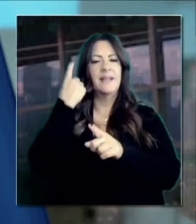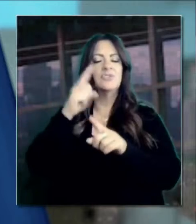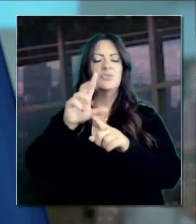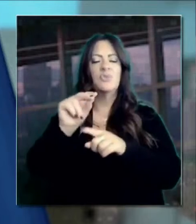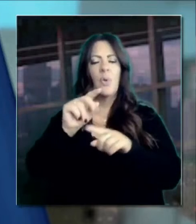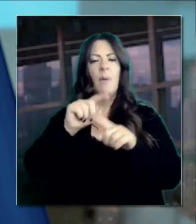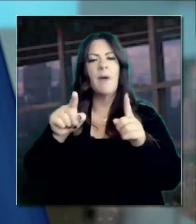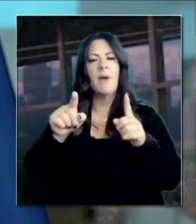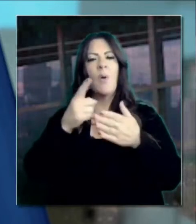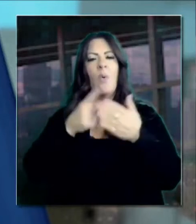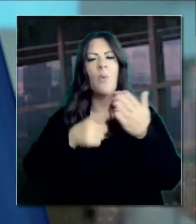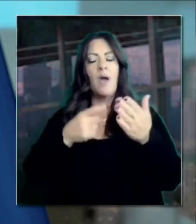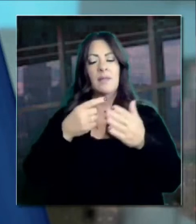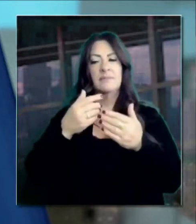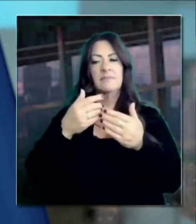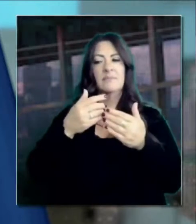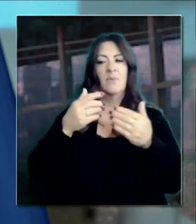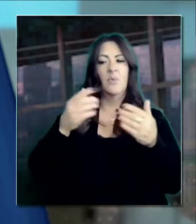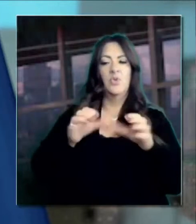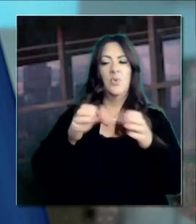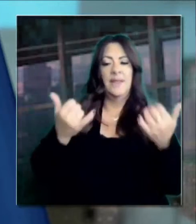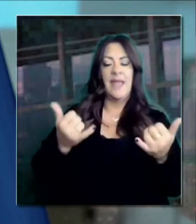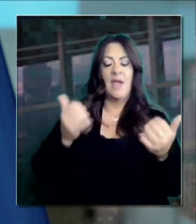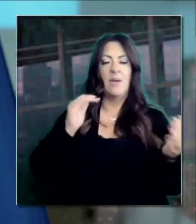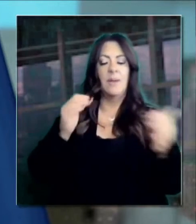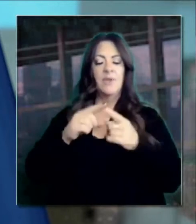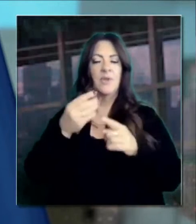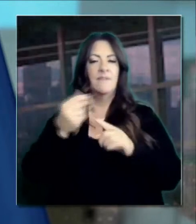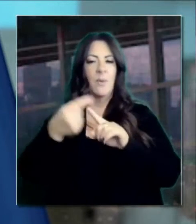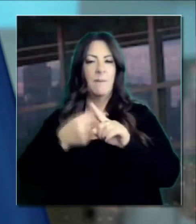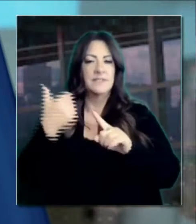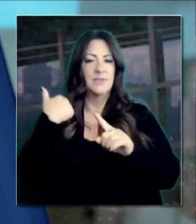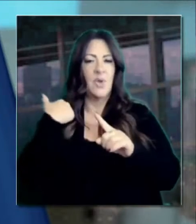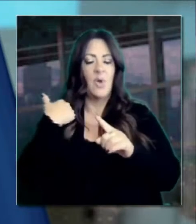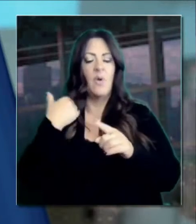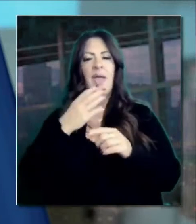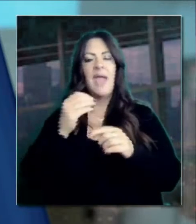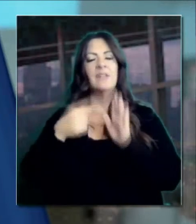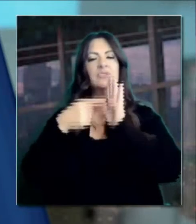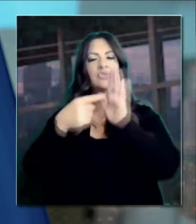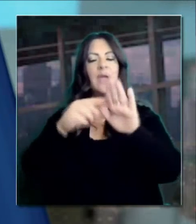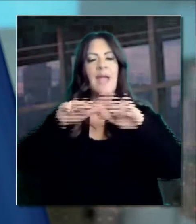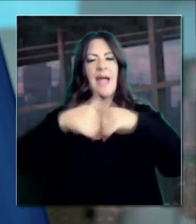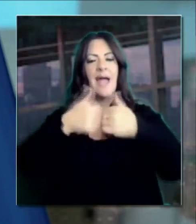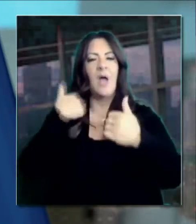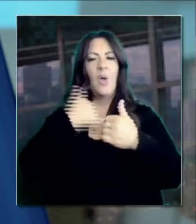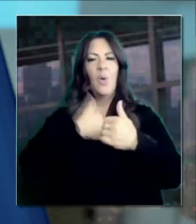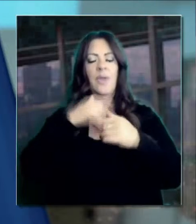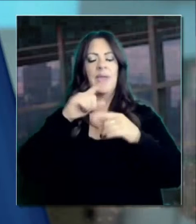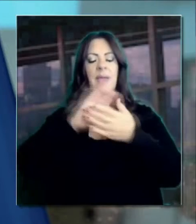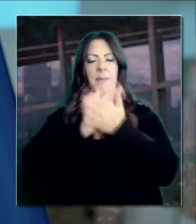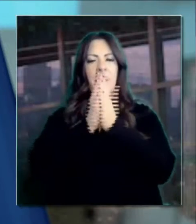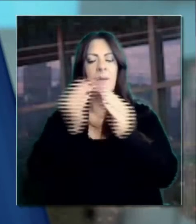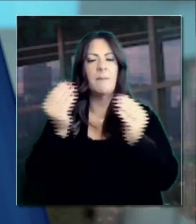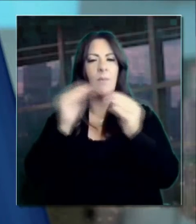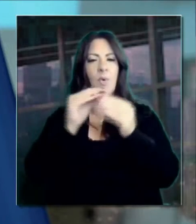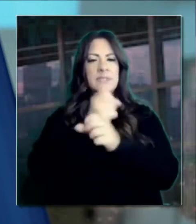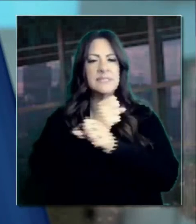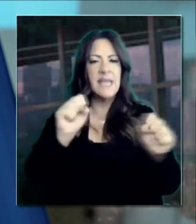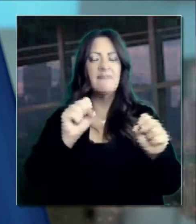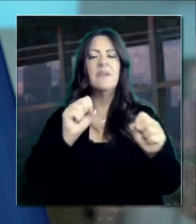less as it relates to this blueprint for a safer reopening that's well established,